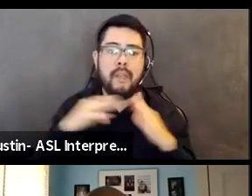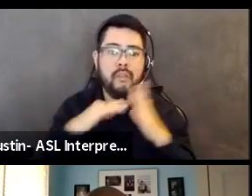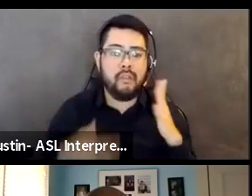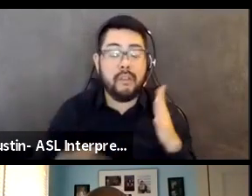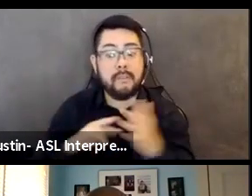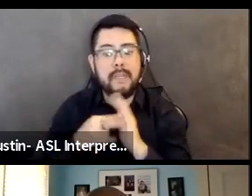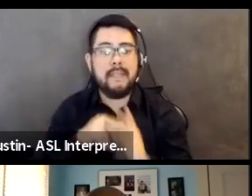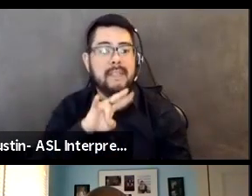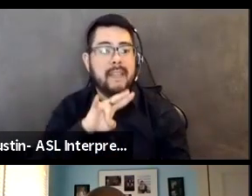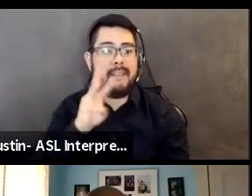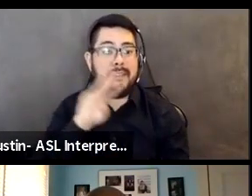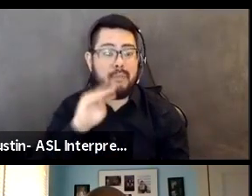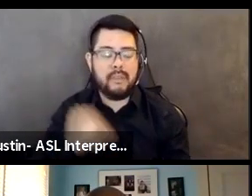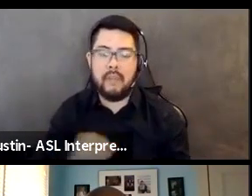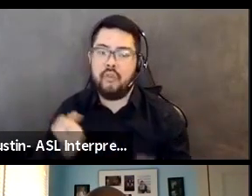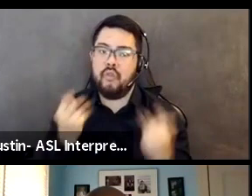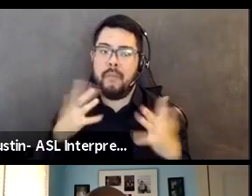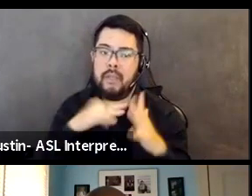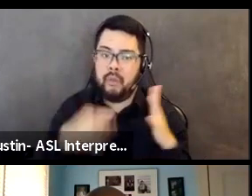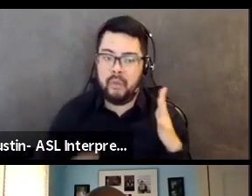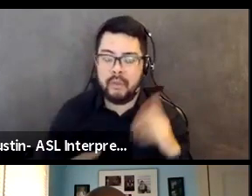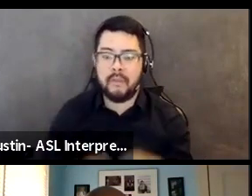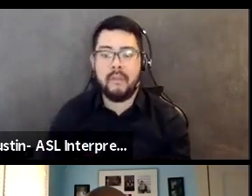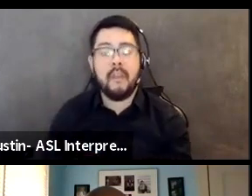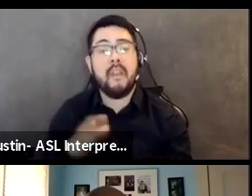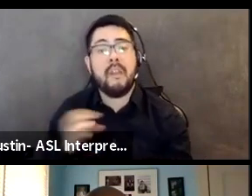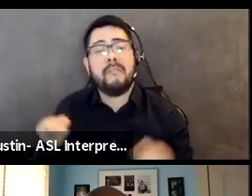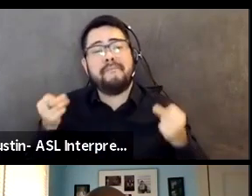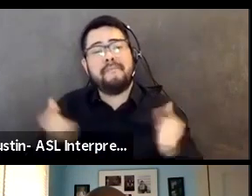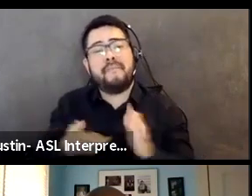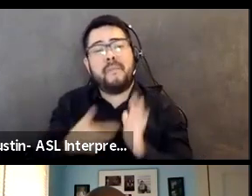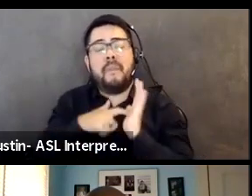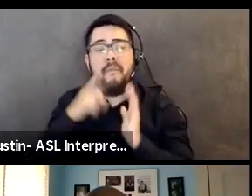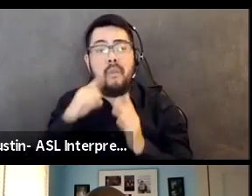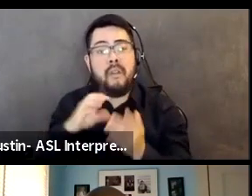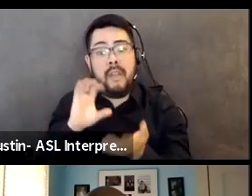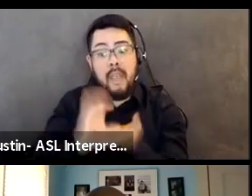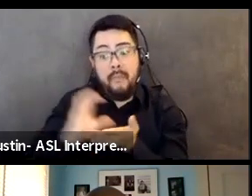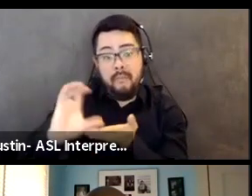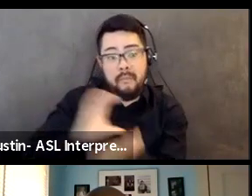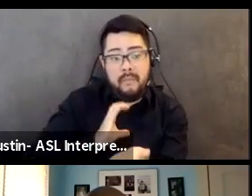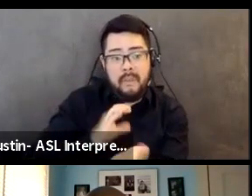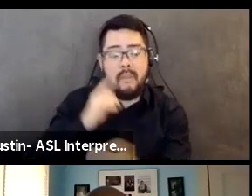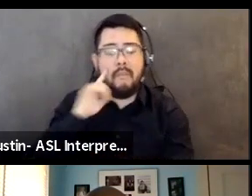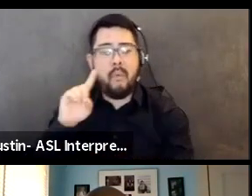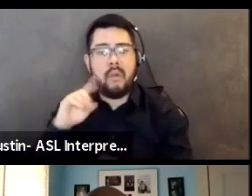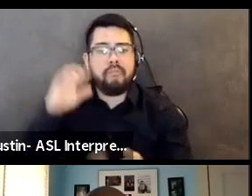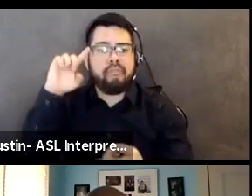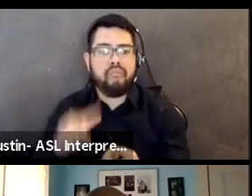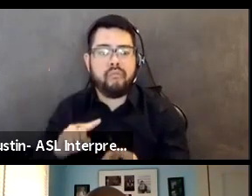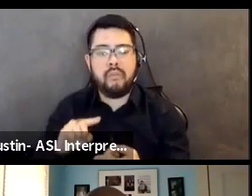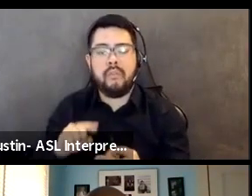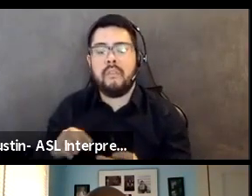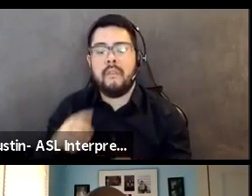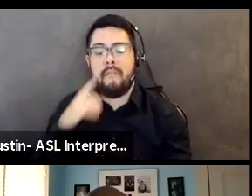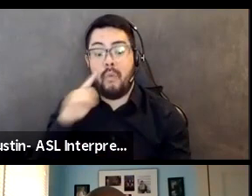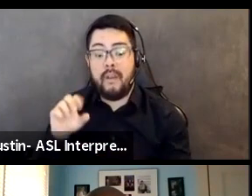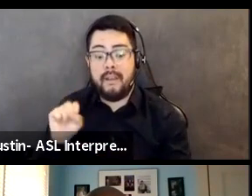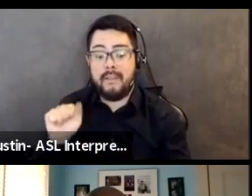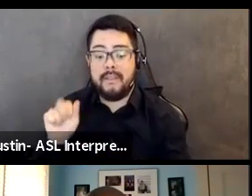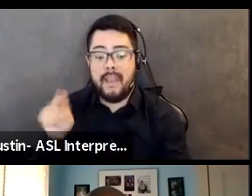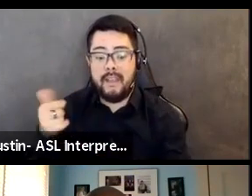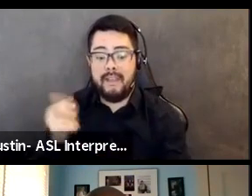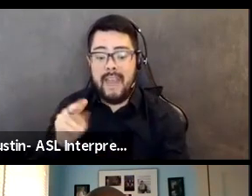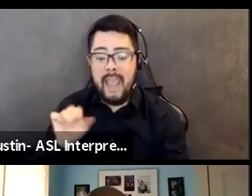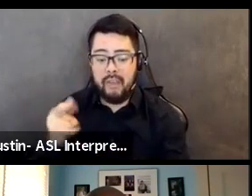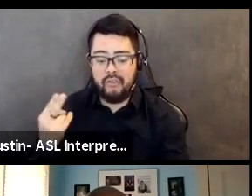percent there is an immediate need for a capital expansion to reduce overcrowding at saginash and provide students with a